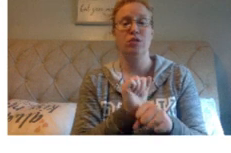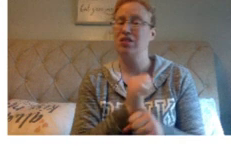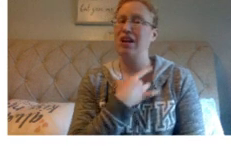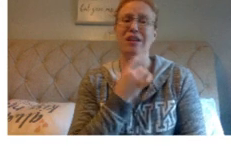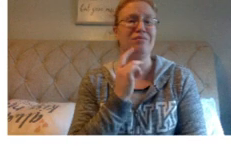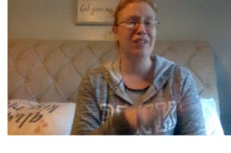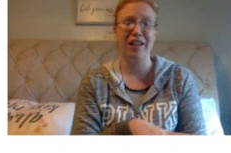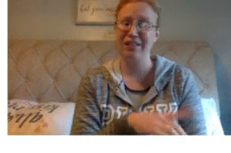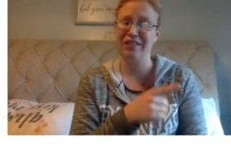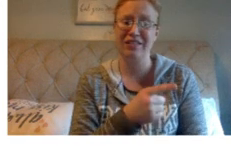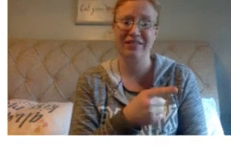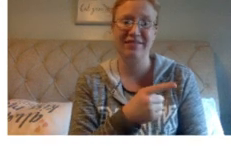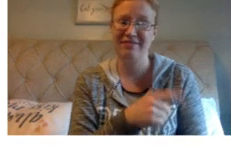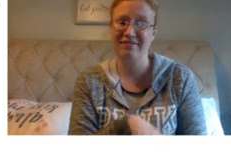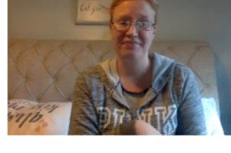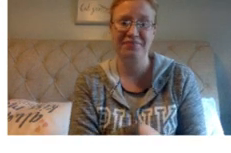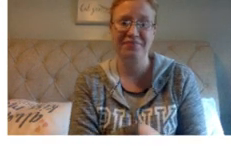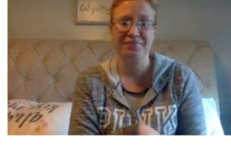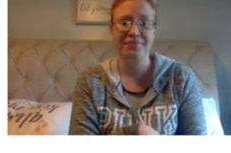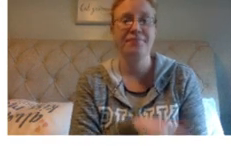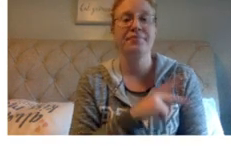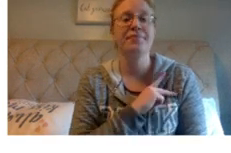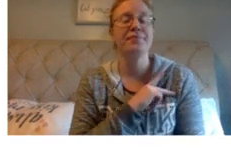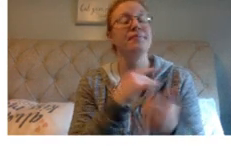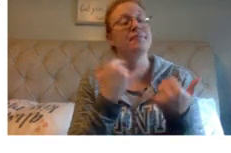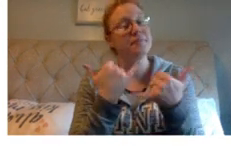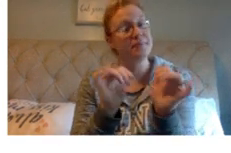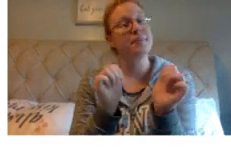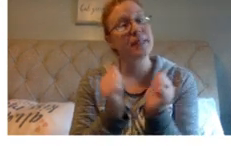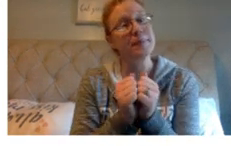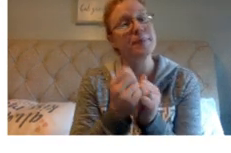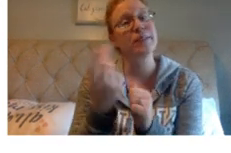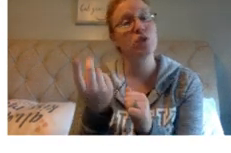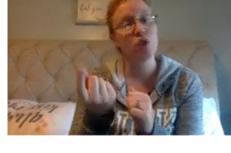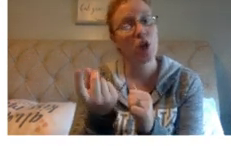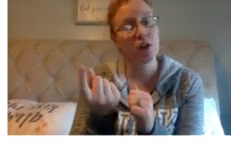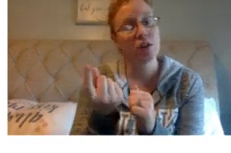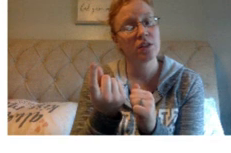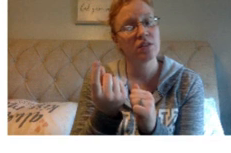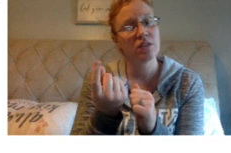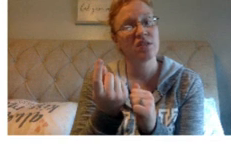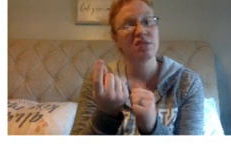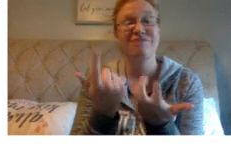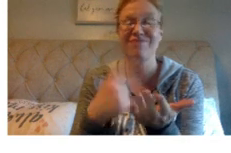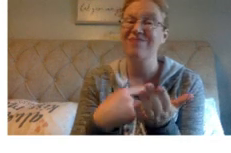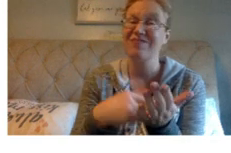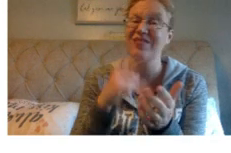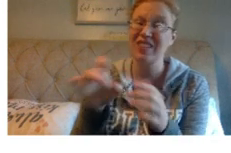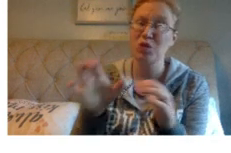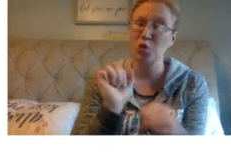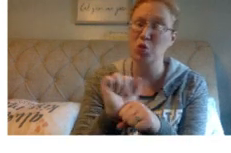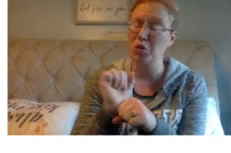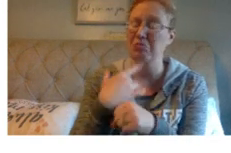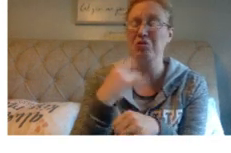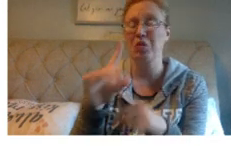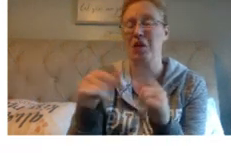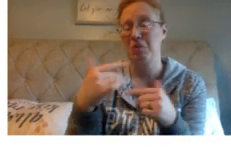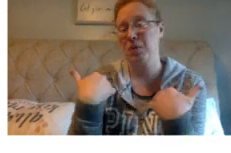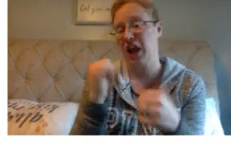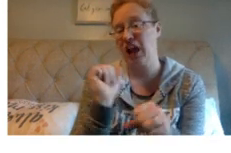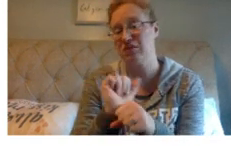she does not like. Keisha plays with the dog. So sometimes we have to do jobs we don't like when we have a